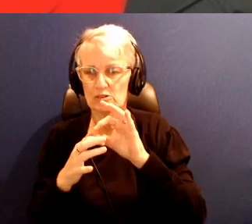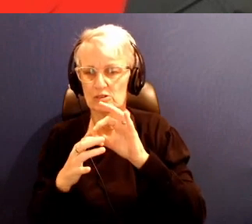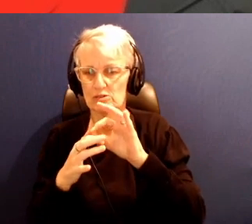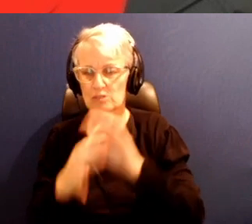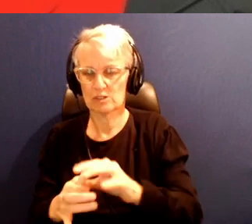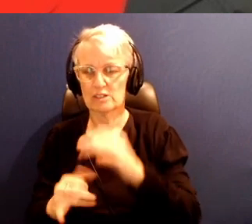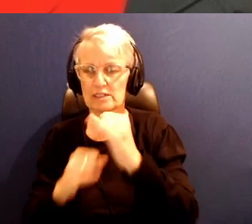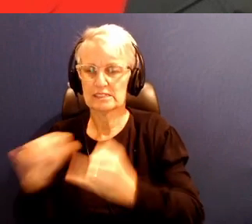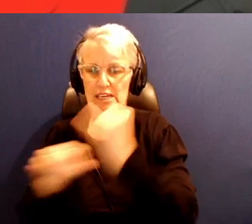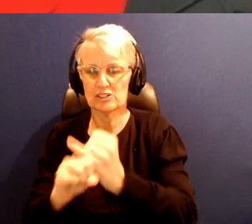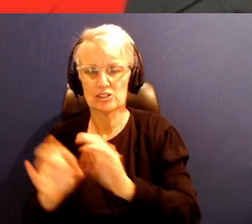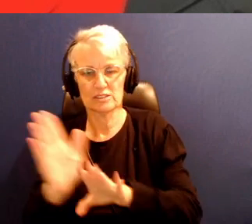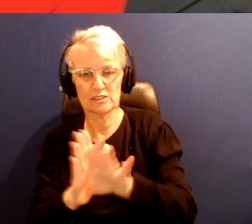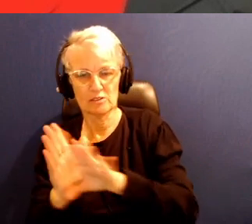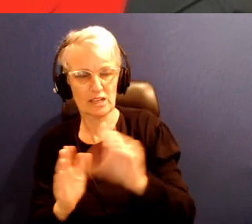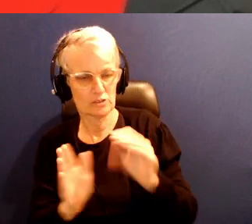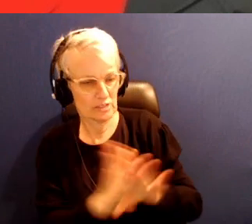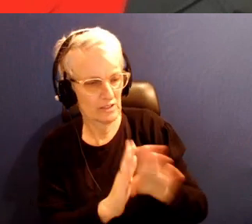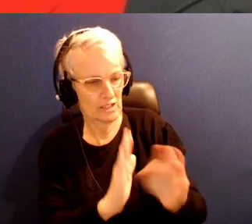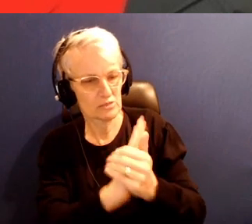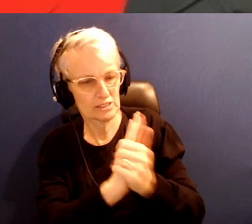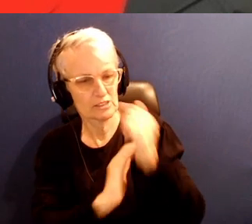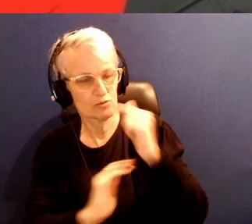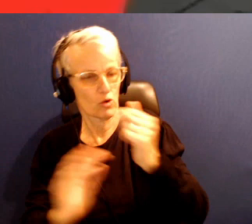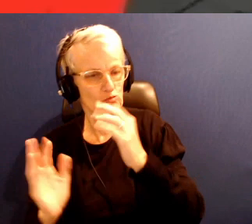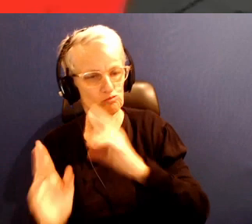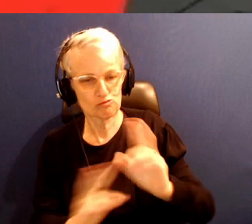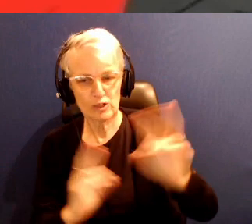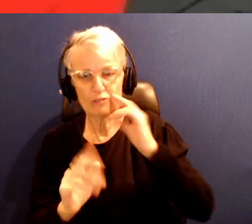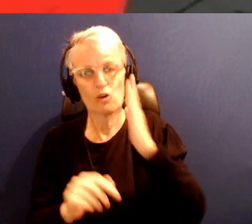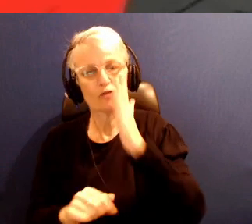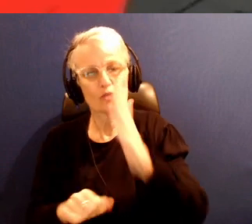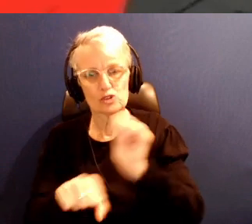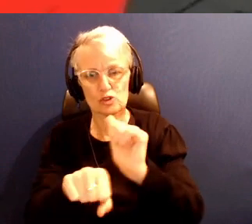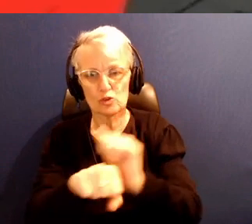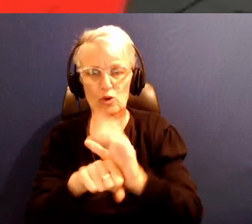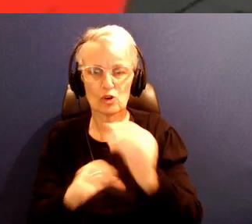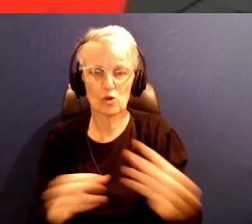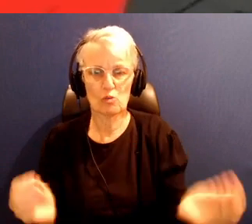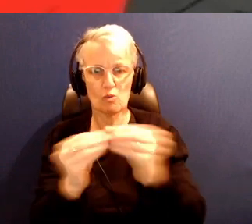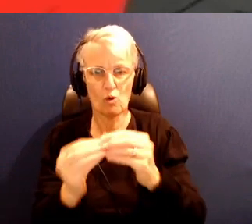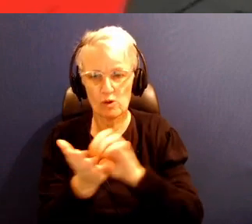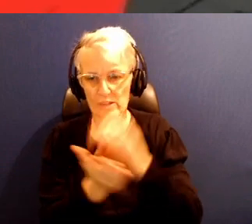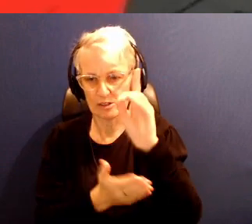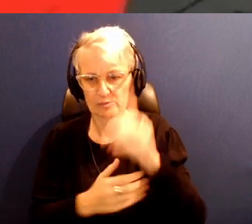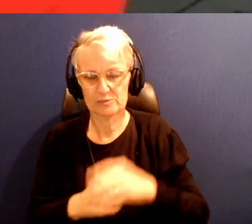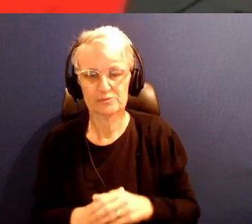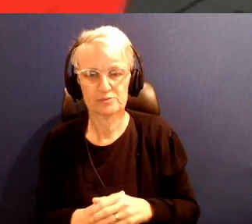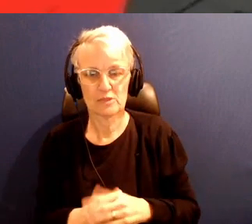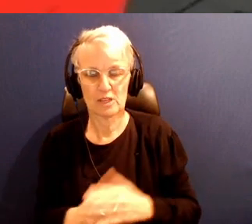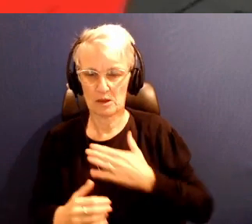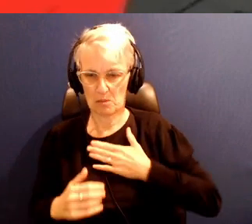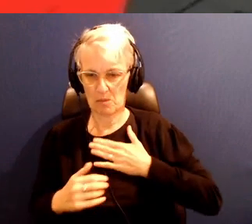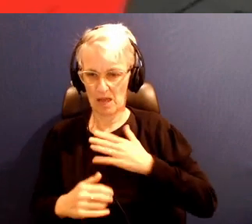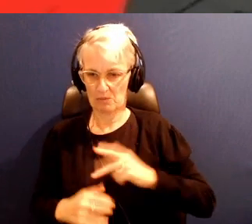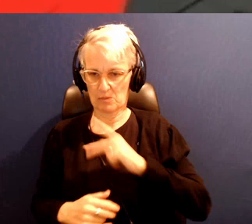international development and to develop skills that will prepare them for the future employment or to further their education.